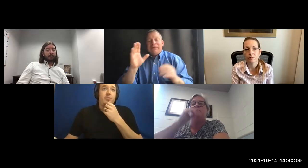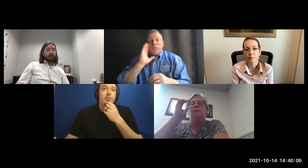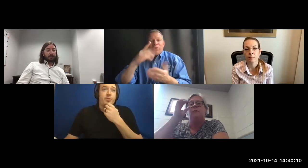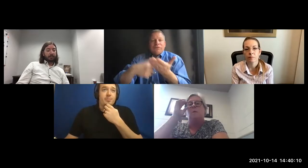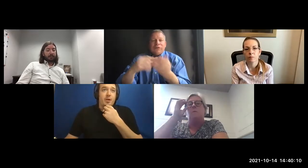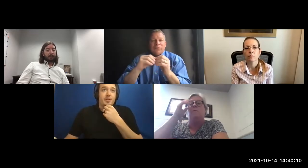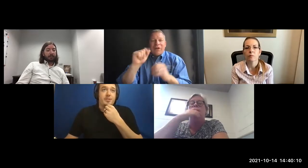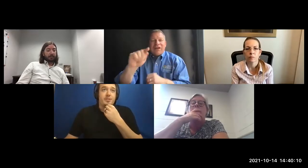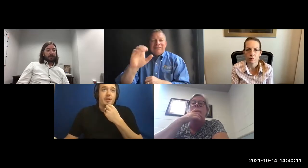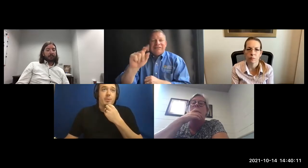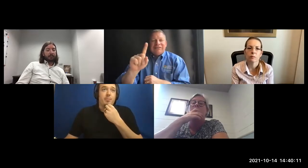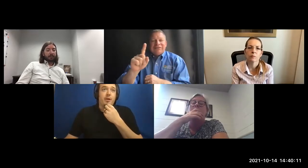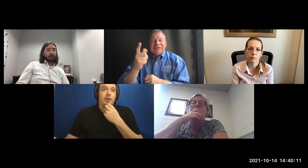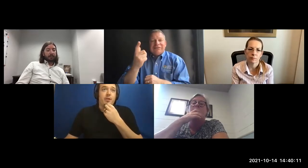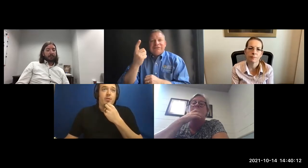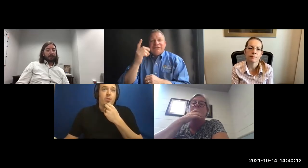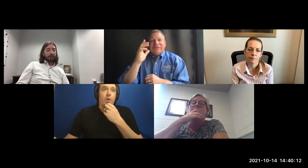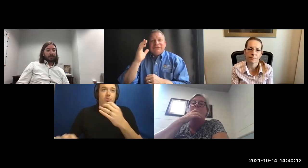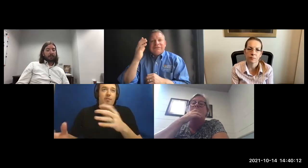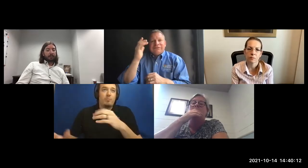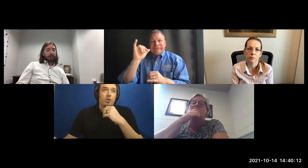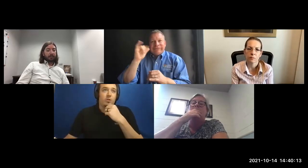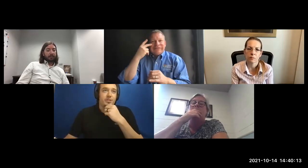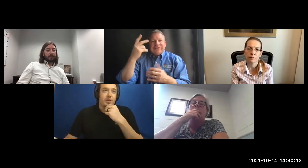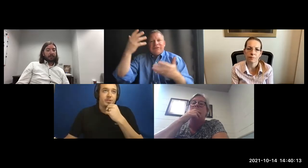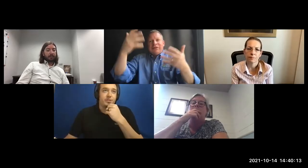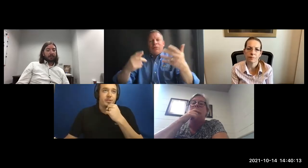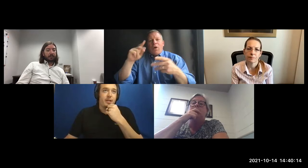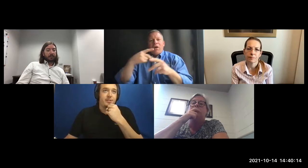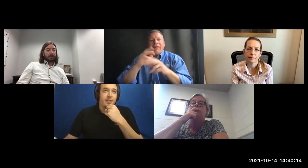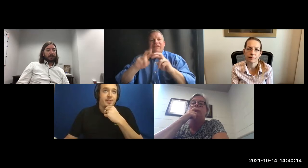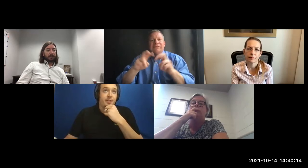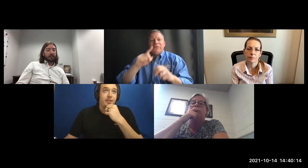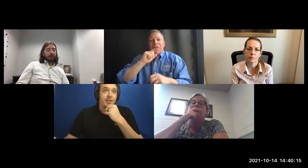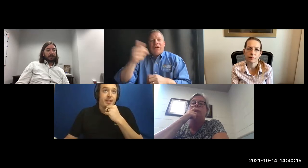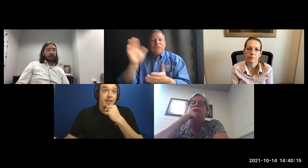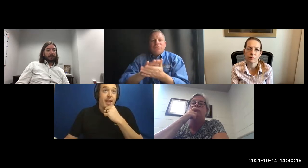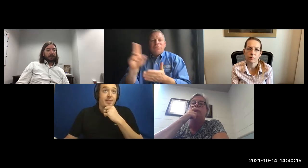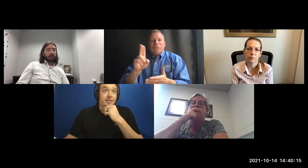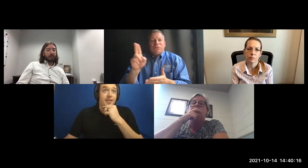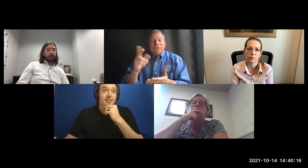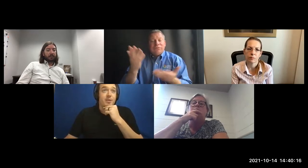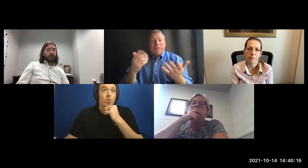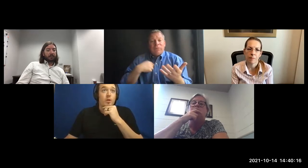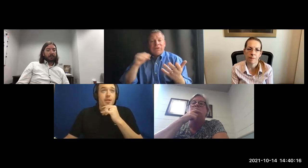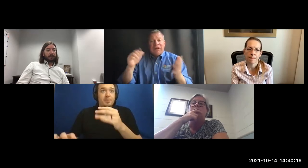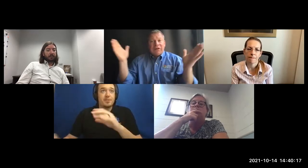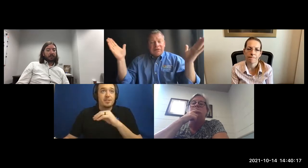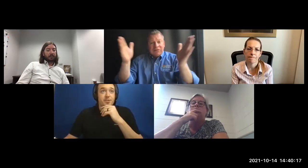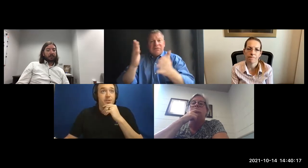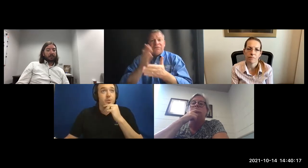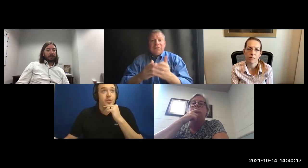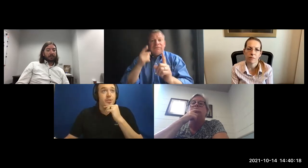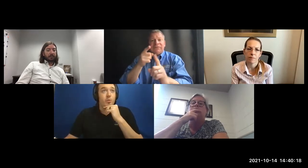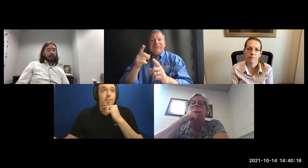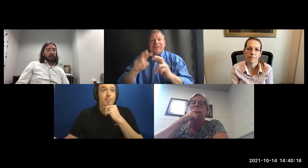I think through this process, it'll be apparent as we have more discussions at CEASD and see what types of